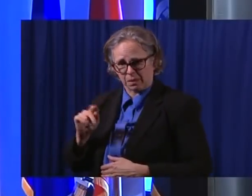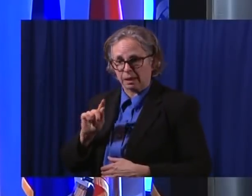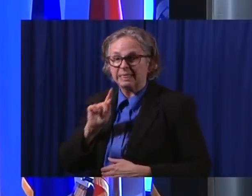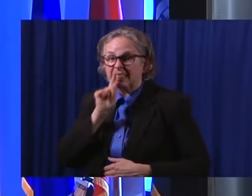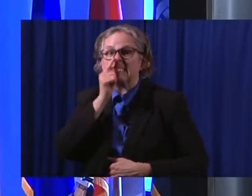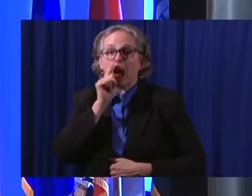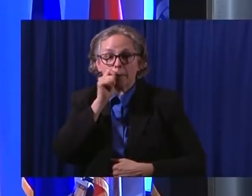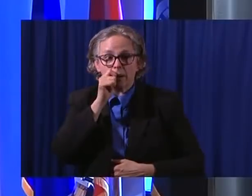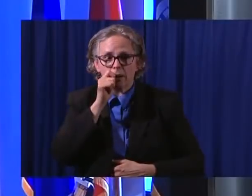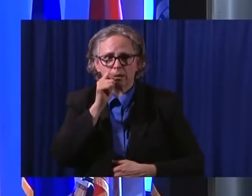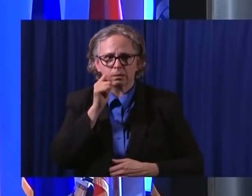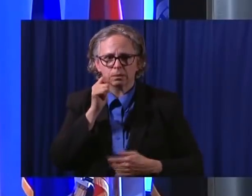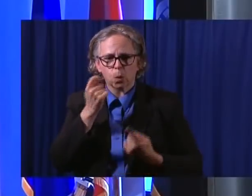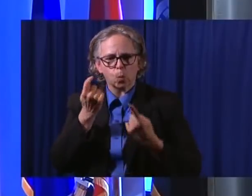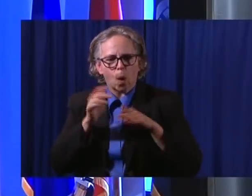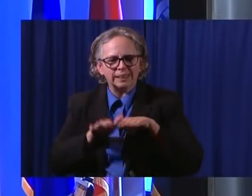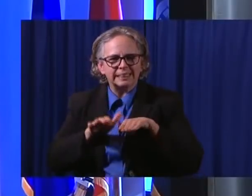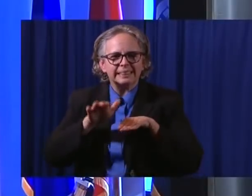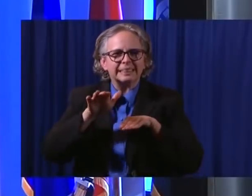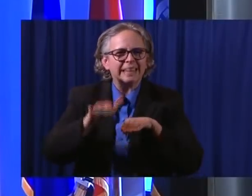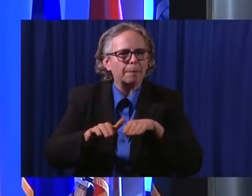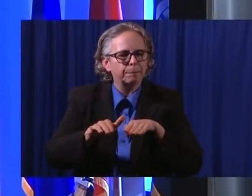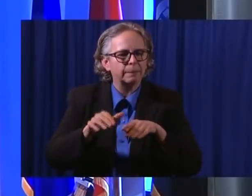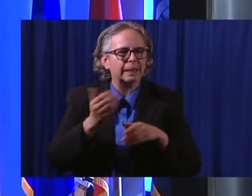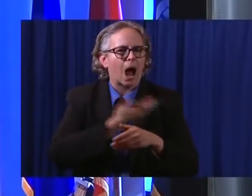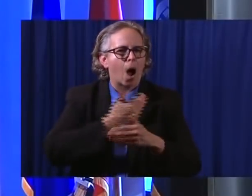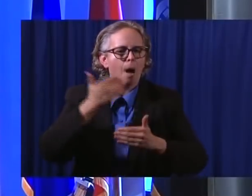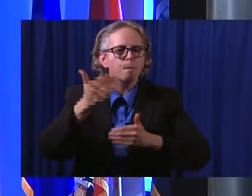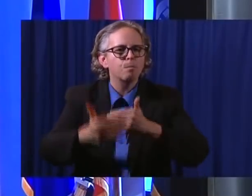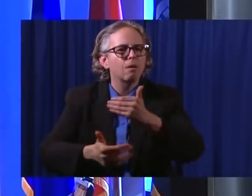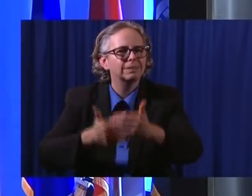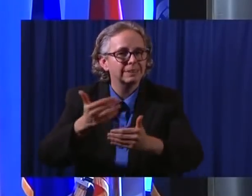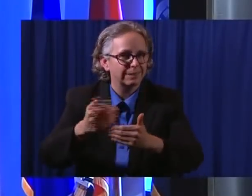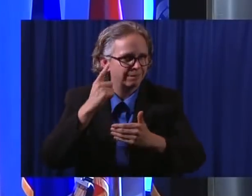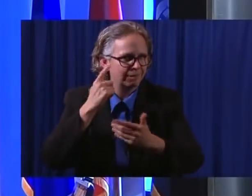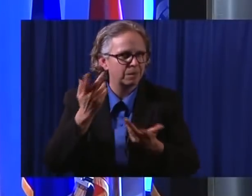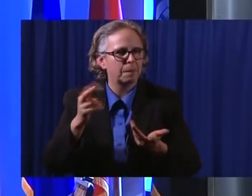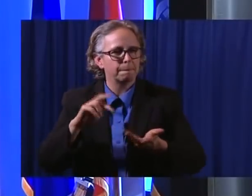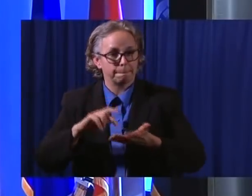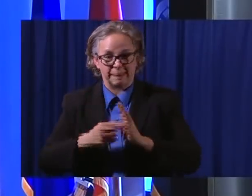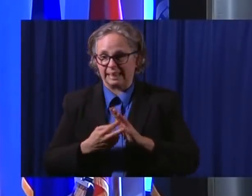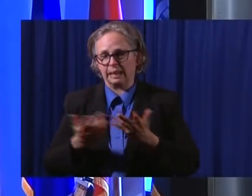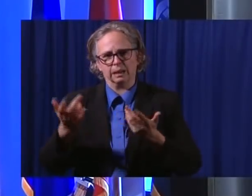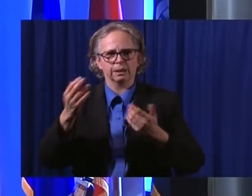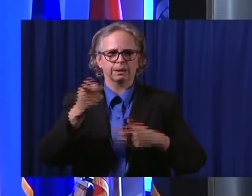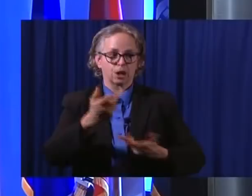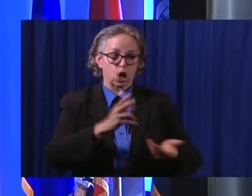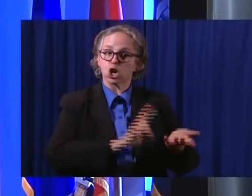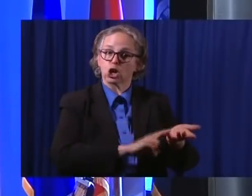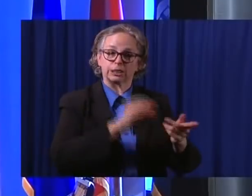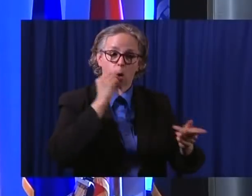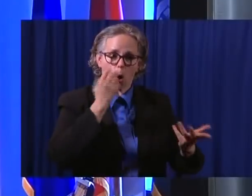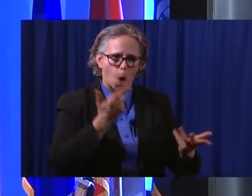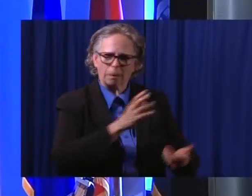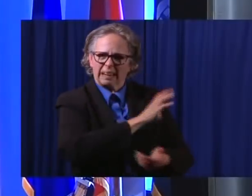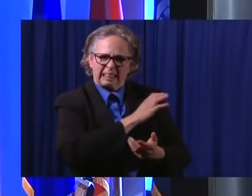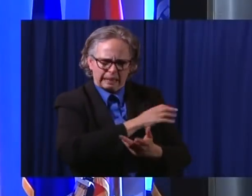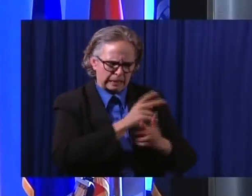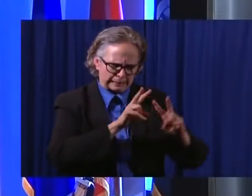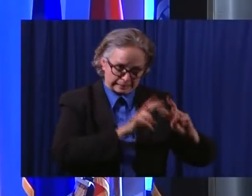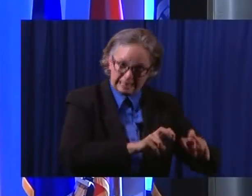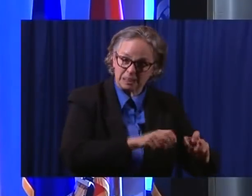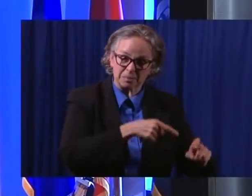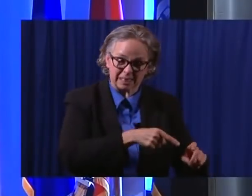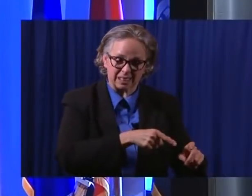homes, where that starts with a clinical assessment, this also ideally starts with an assessment by the Department of Health. They're